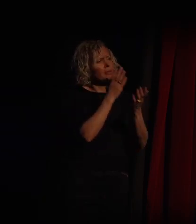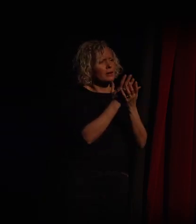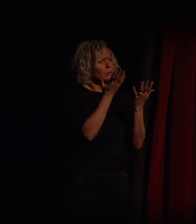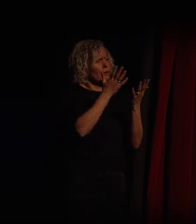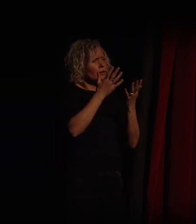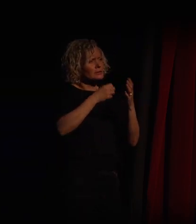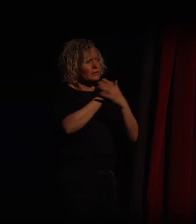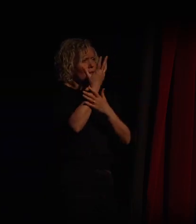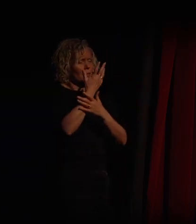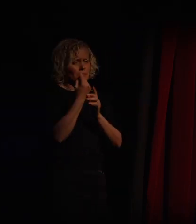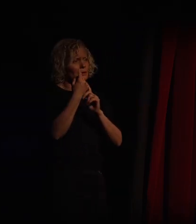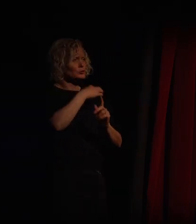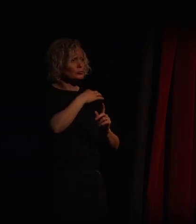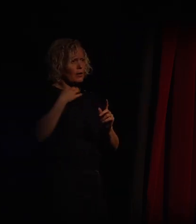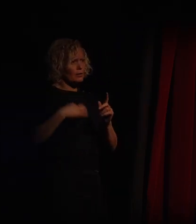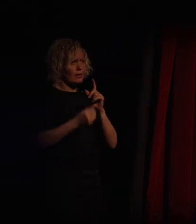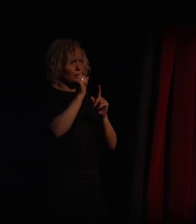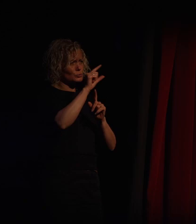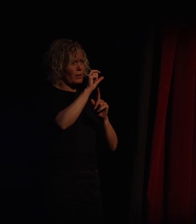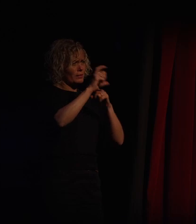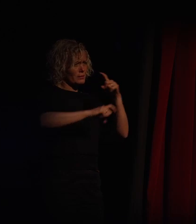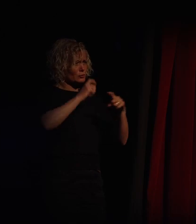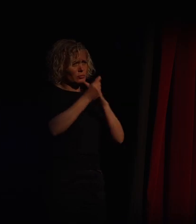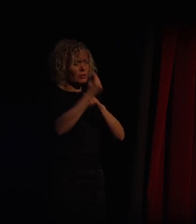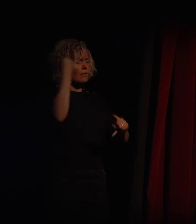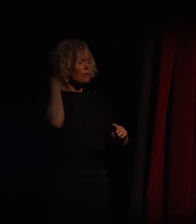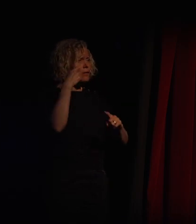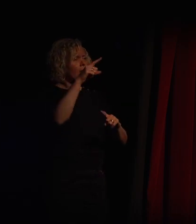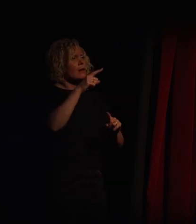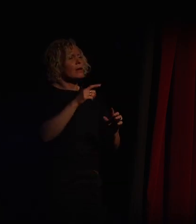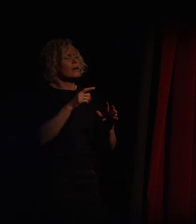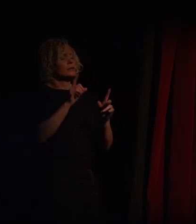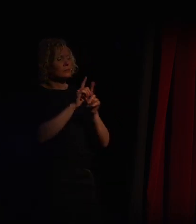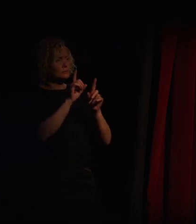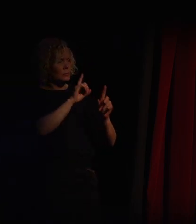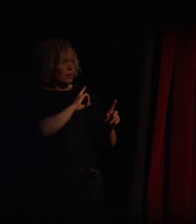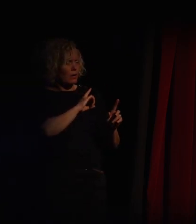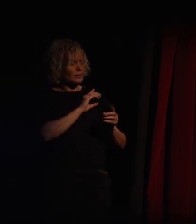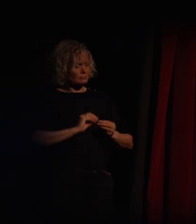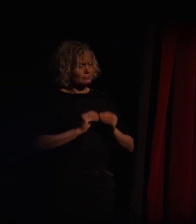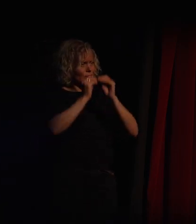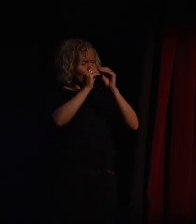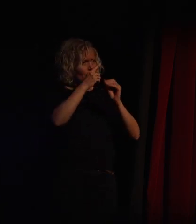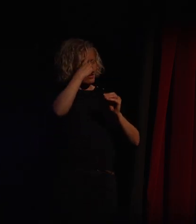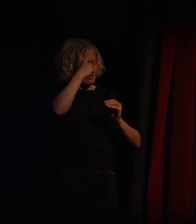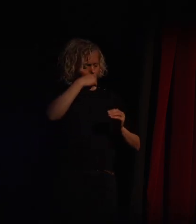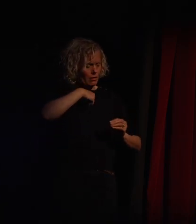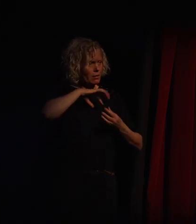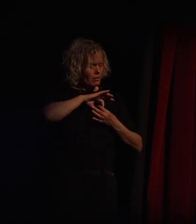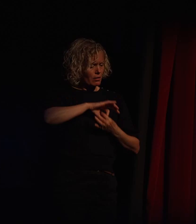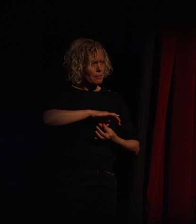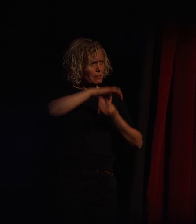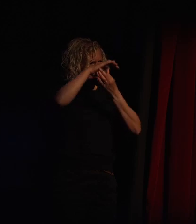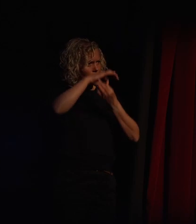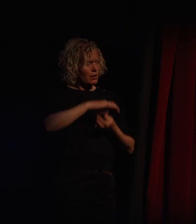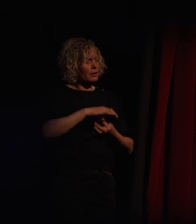China. Tai Chi techniques aim to address the body and mind as an interconnected system. These are traditionally